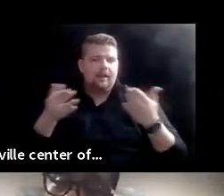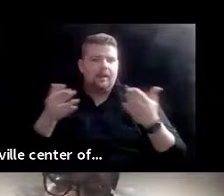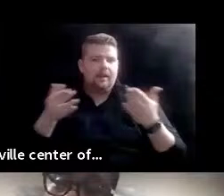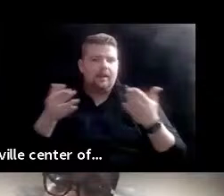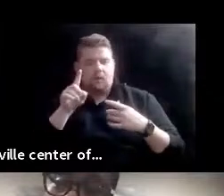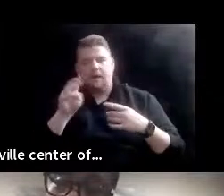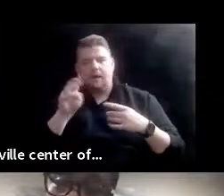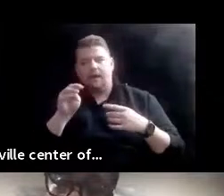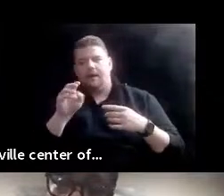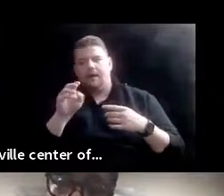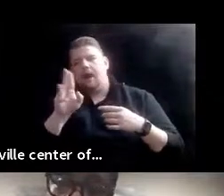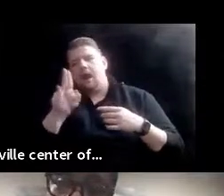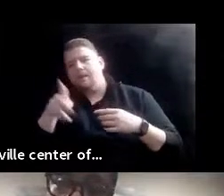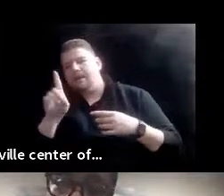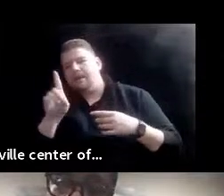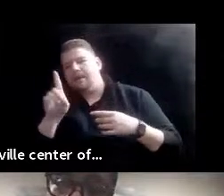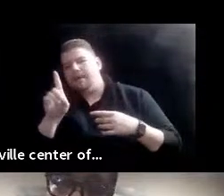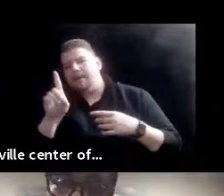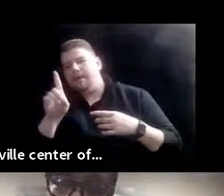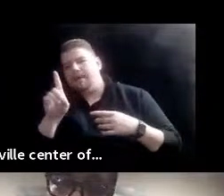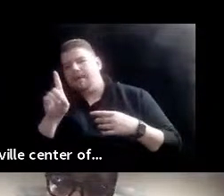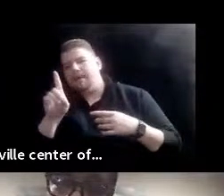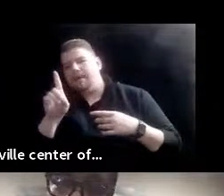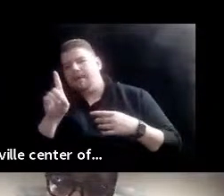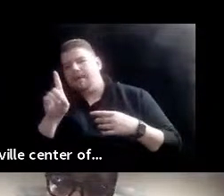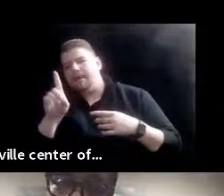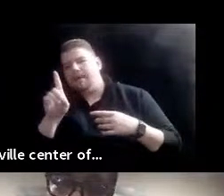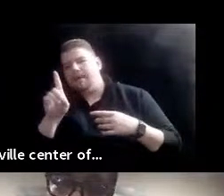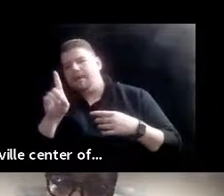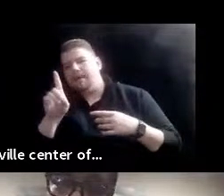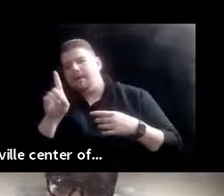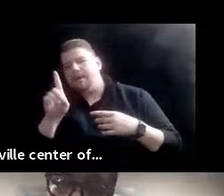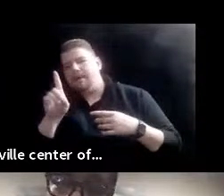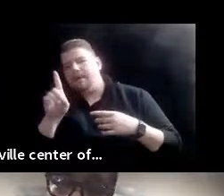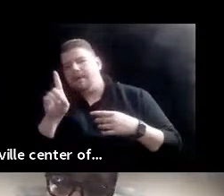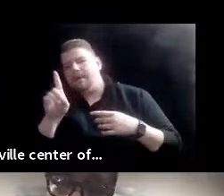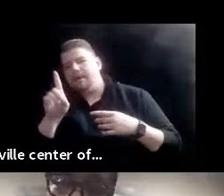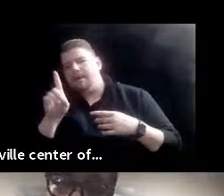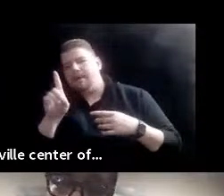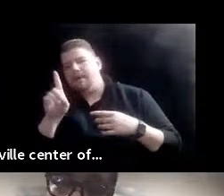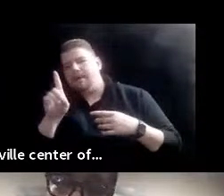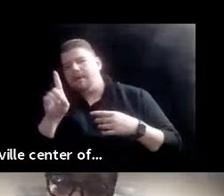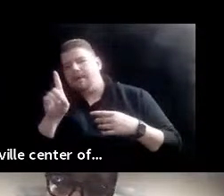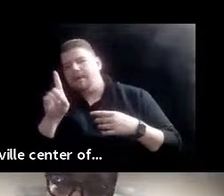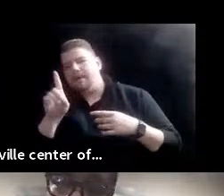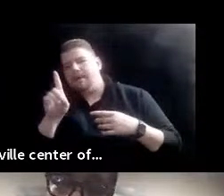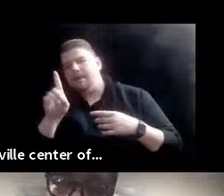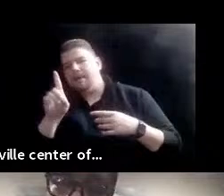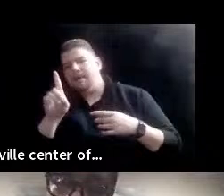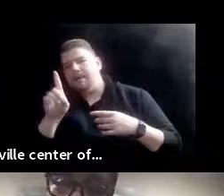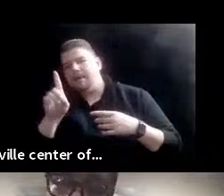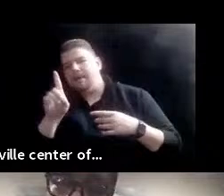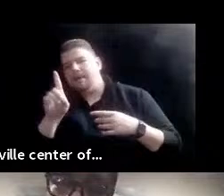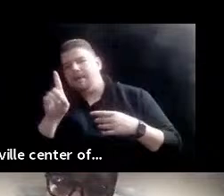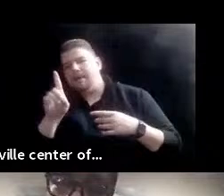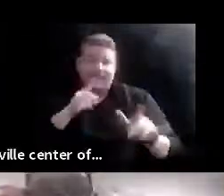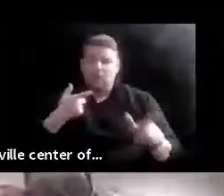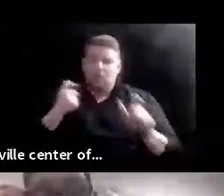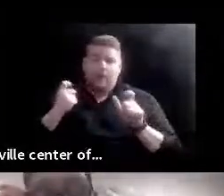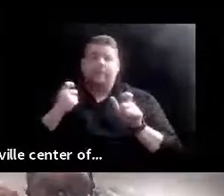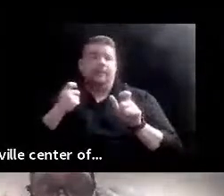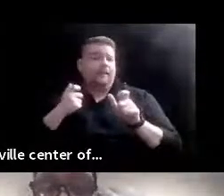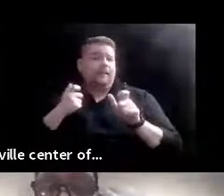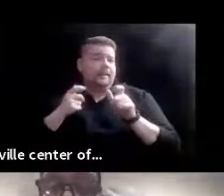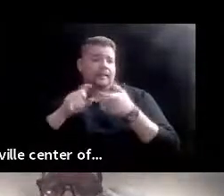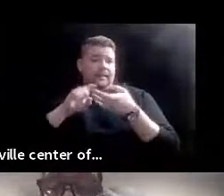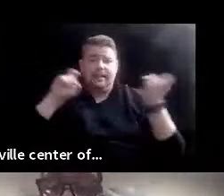may have that as a recurring topic for a couple of weeks as this starts to unfold, because it is rapidly evolving, but